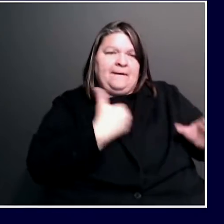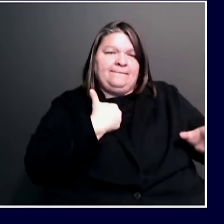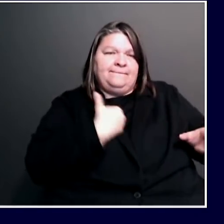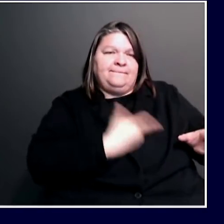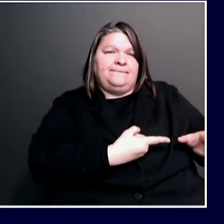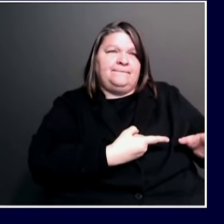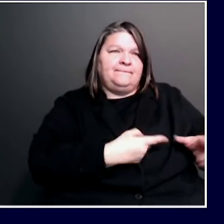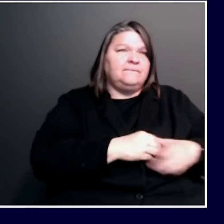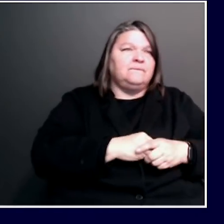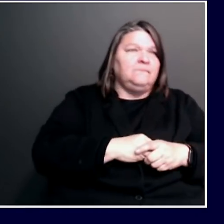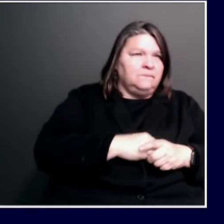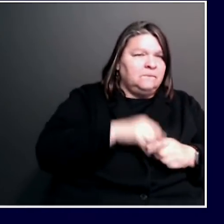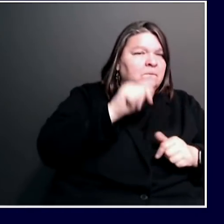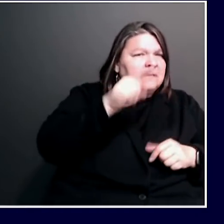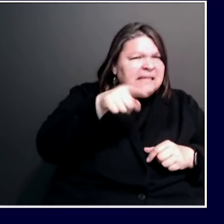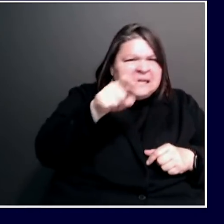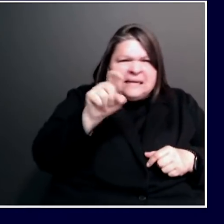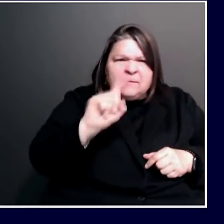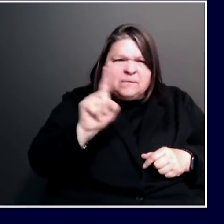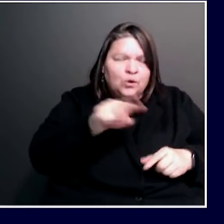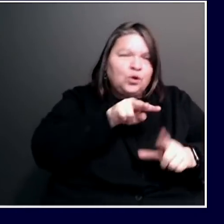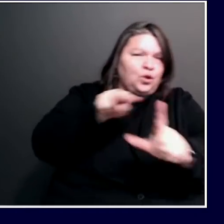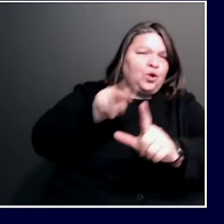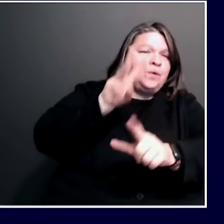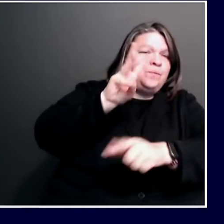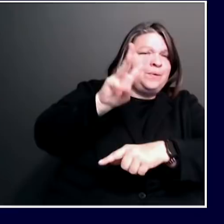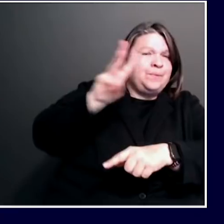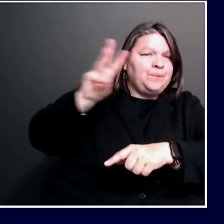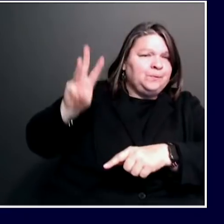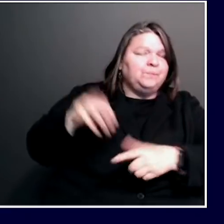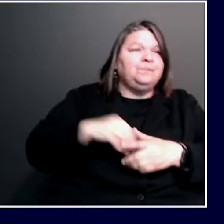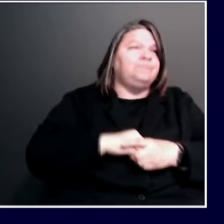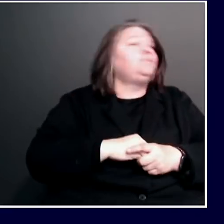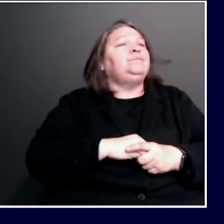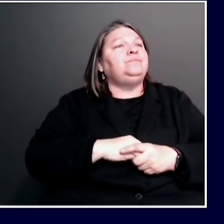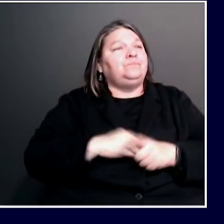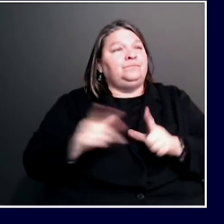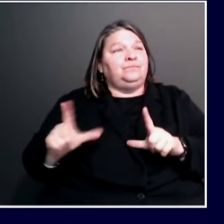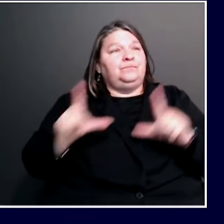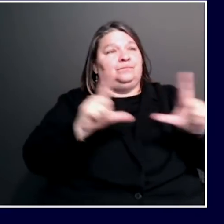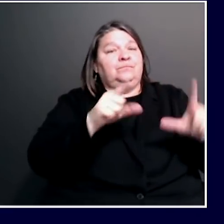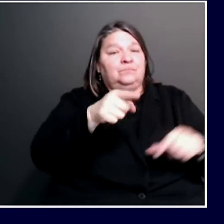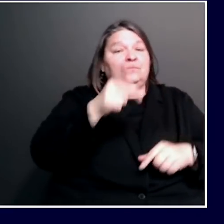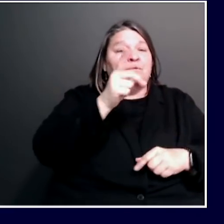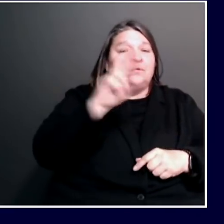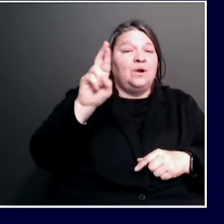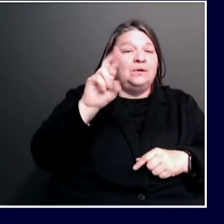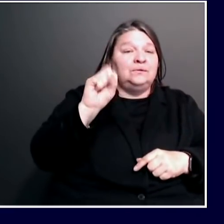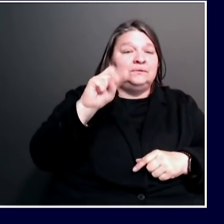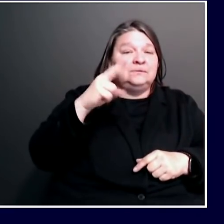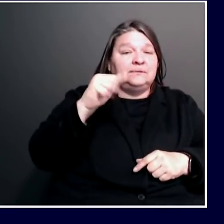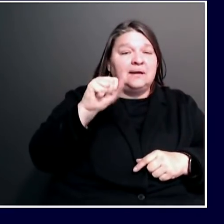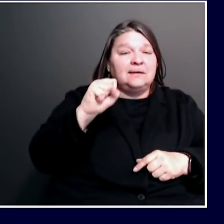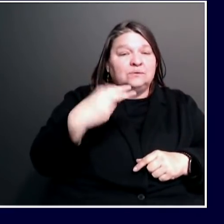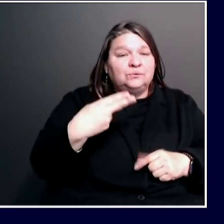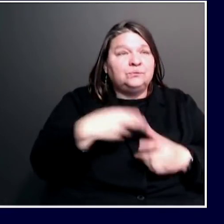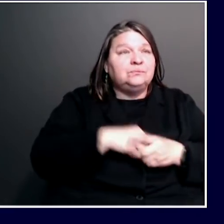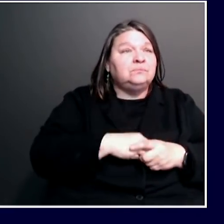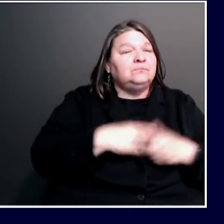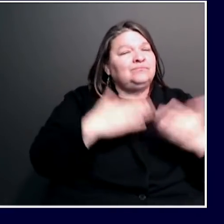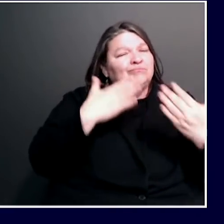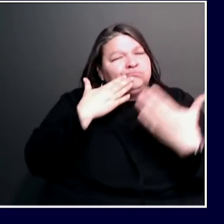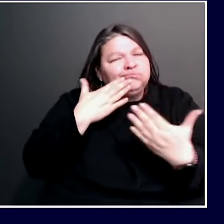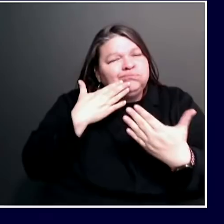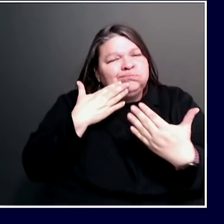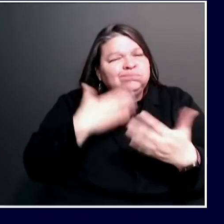www.covidtests.gov. With that, I'll turn it back over to you, Director Shah. Thanks, Commissioner. Before I turn to our colleagues in the media, there's one big thing that we